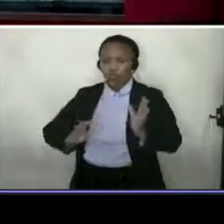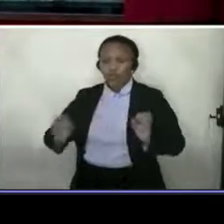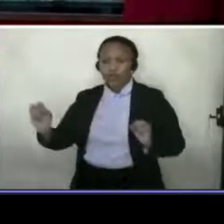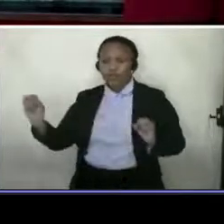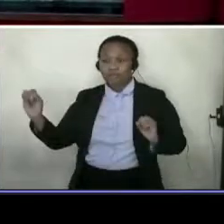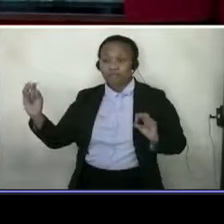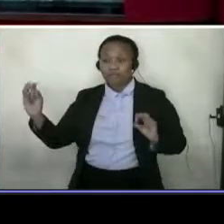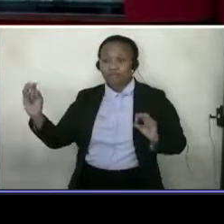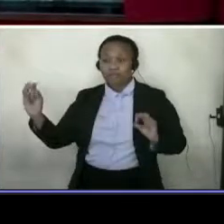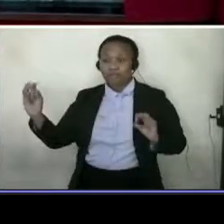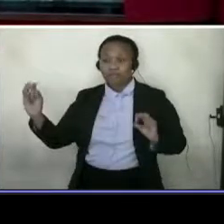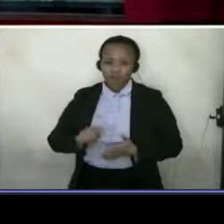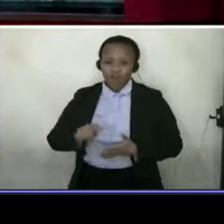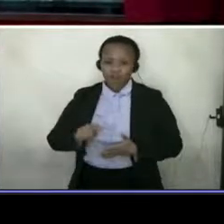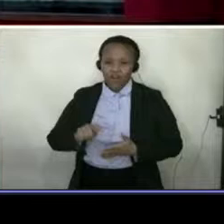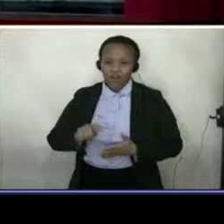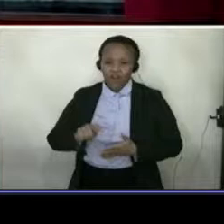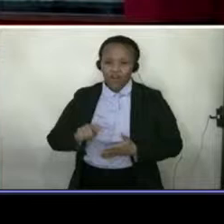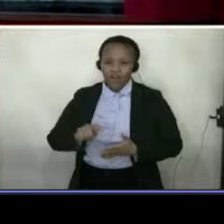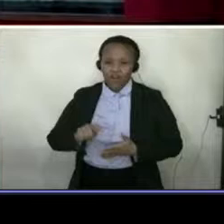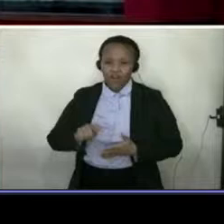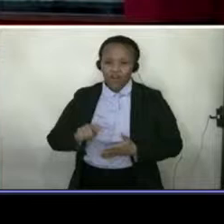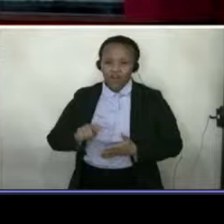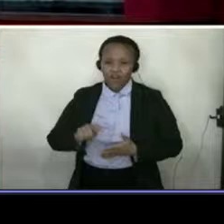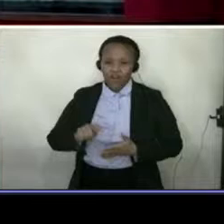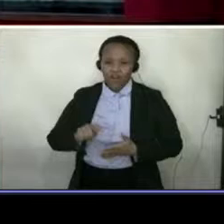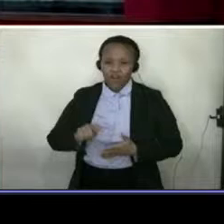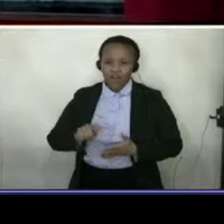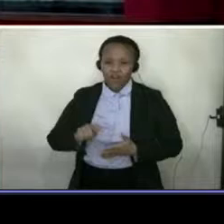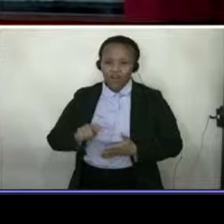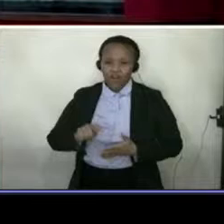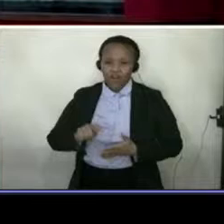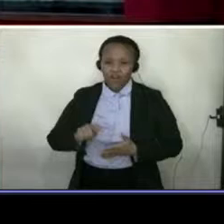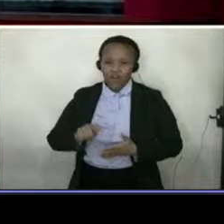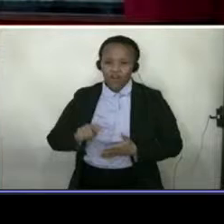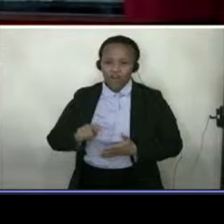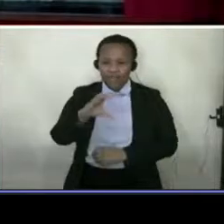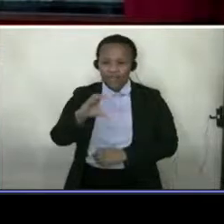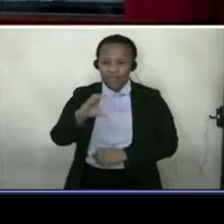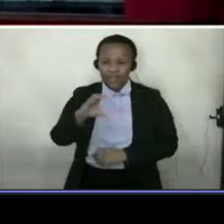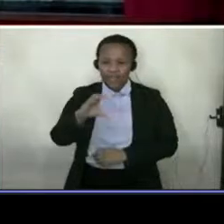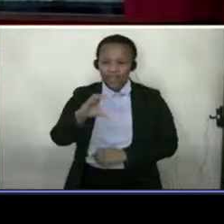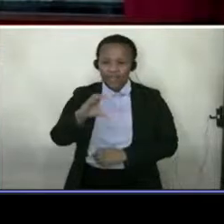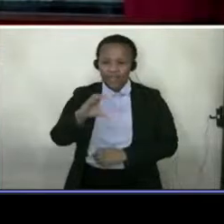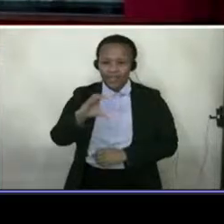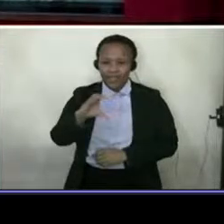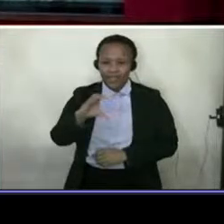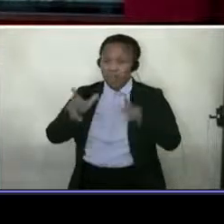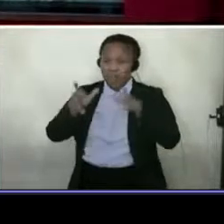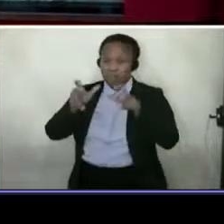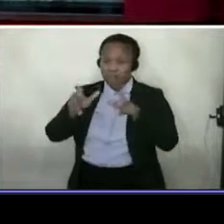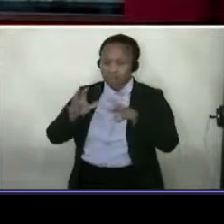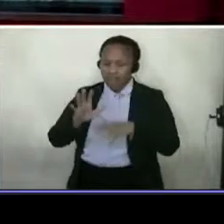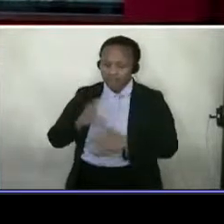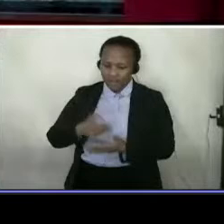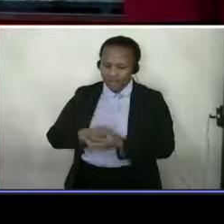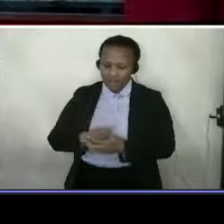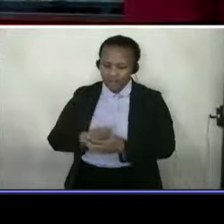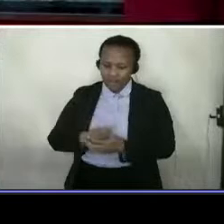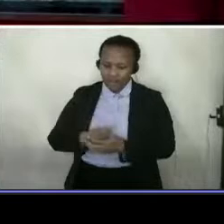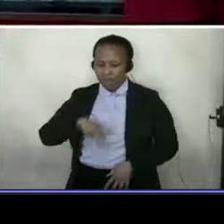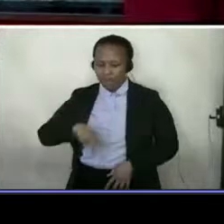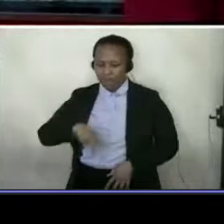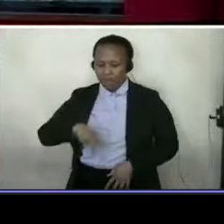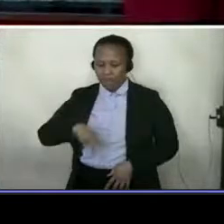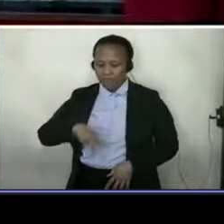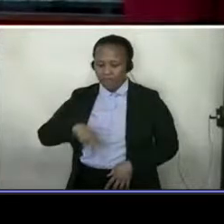one. Honorable Thuliza can maybe pay attention here. In a recent question submitted to the Office of the Premier